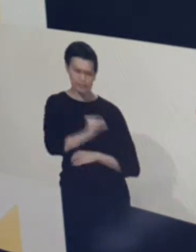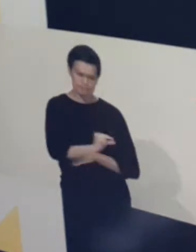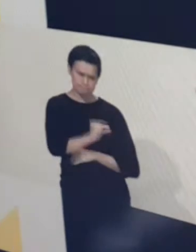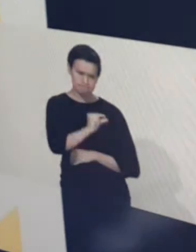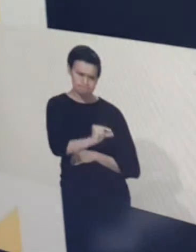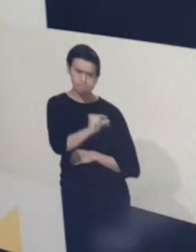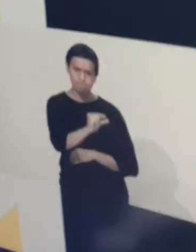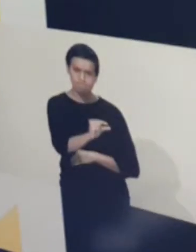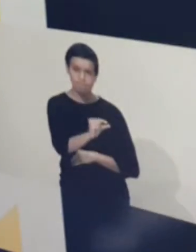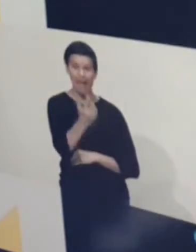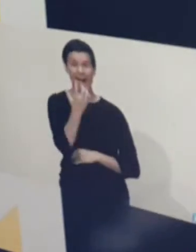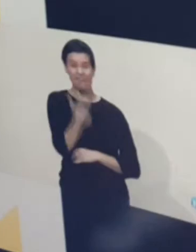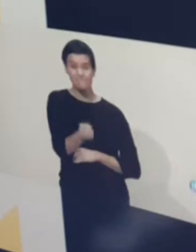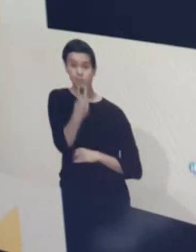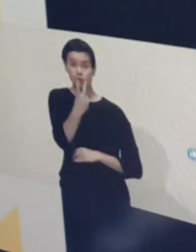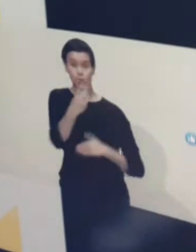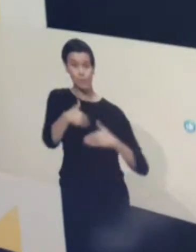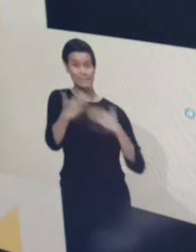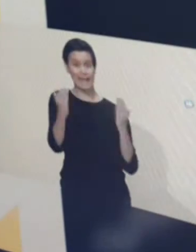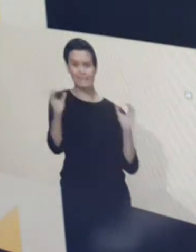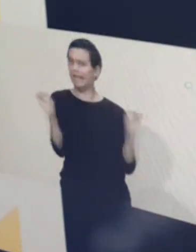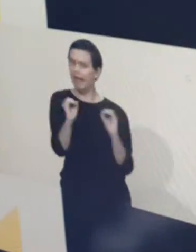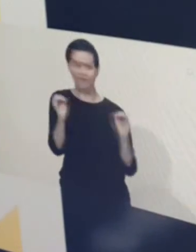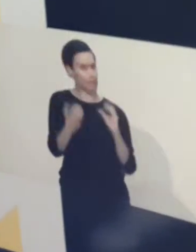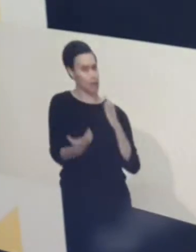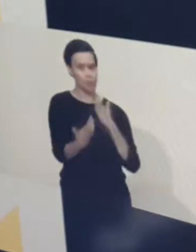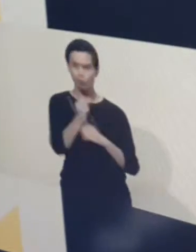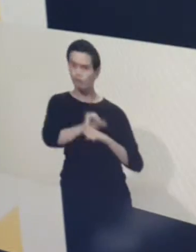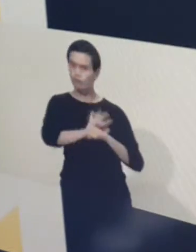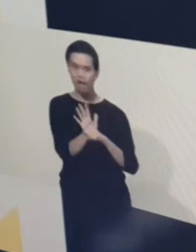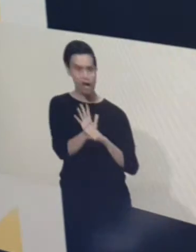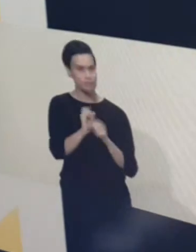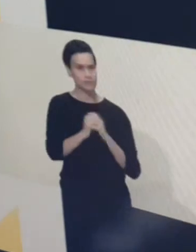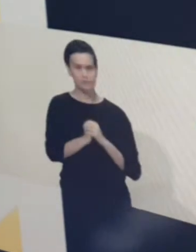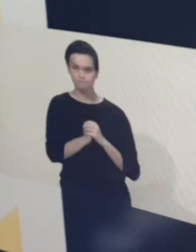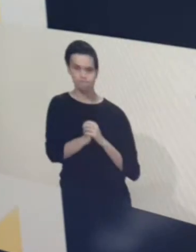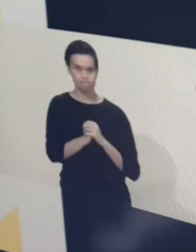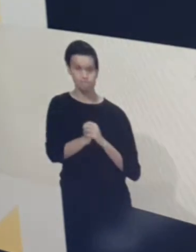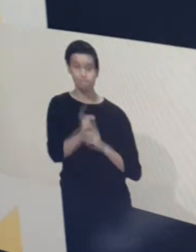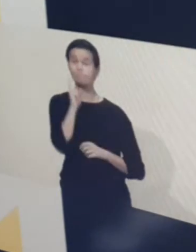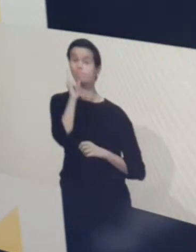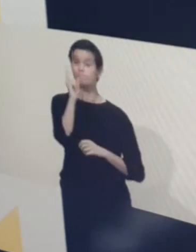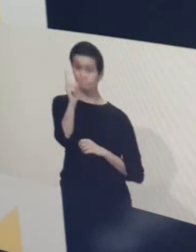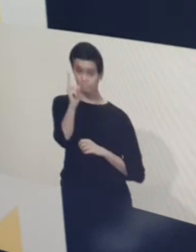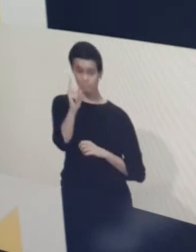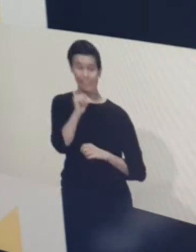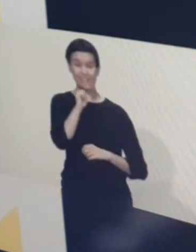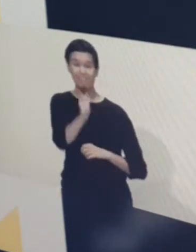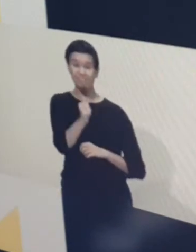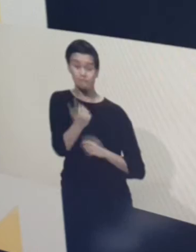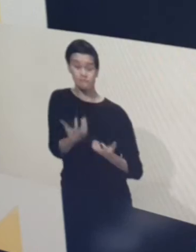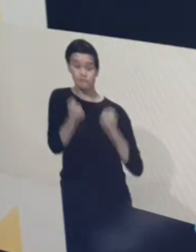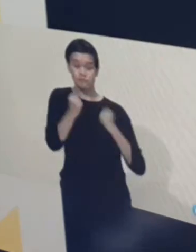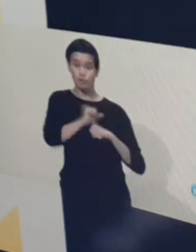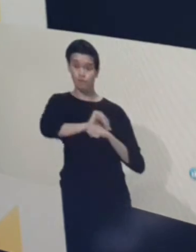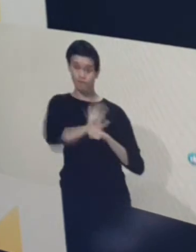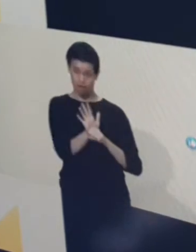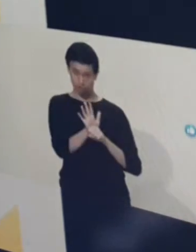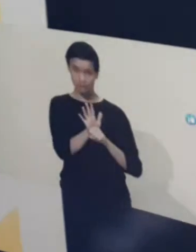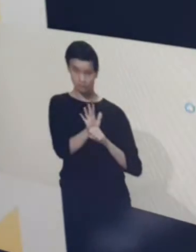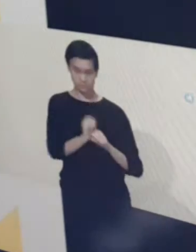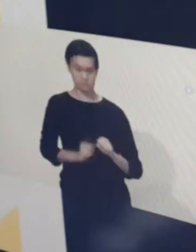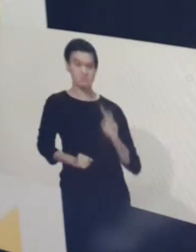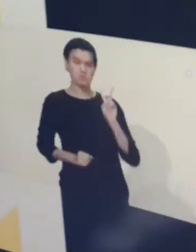of no cases. By the end of level 4, our R value, the number of people each case goes on to infect, was